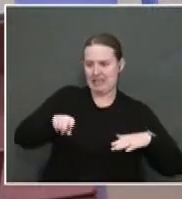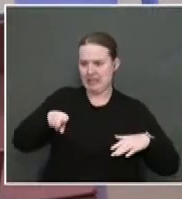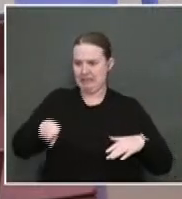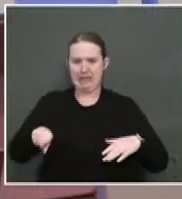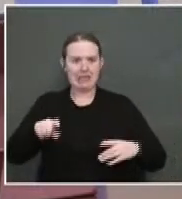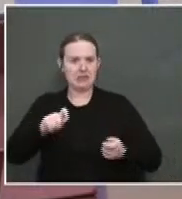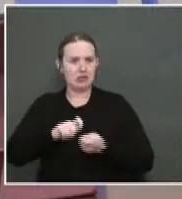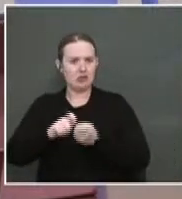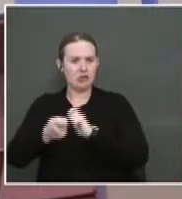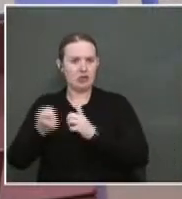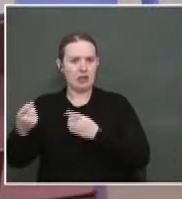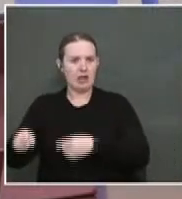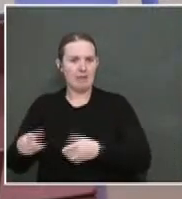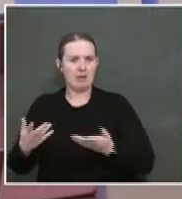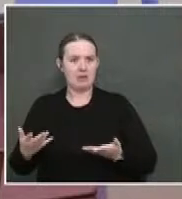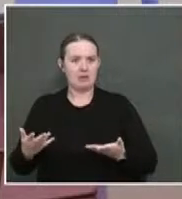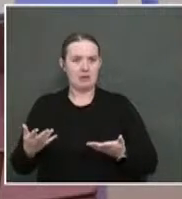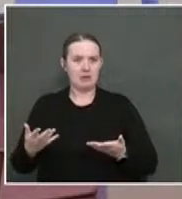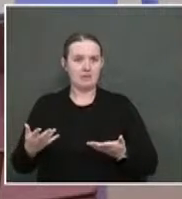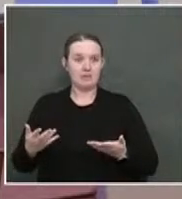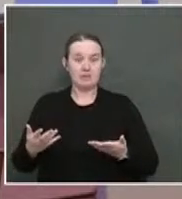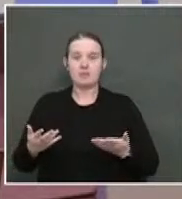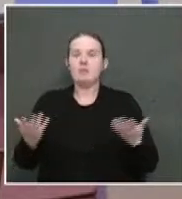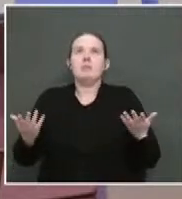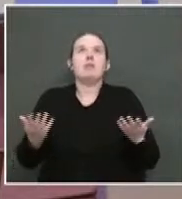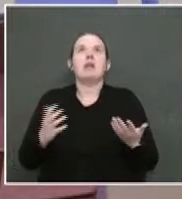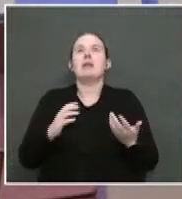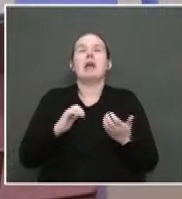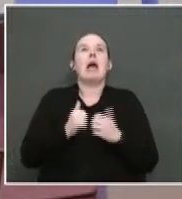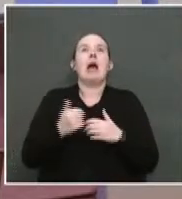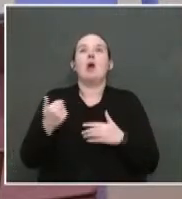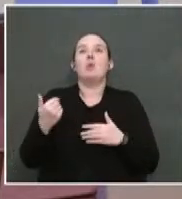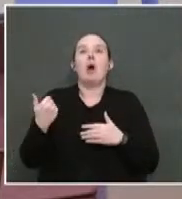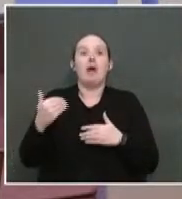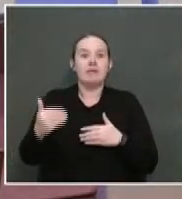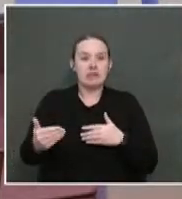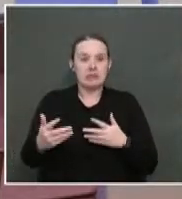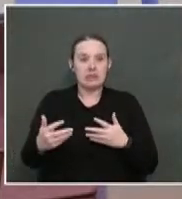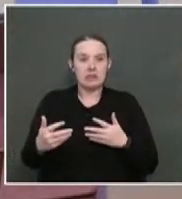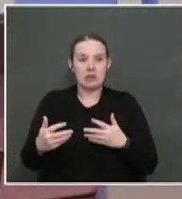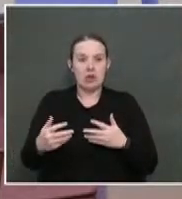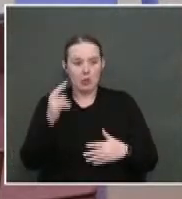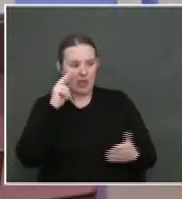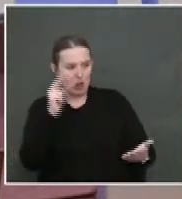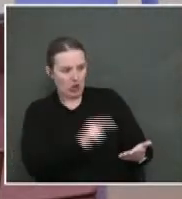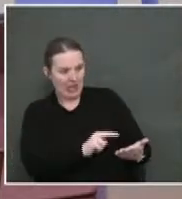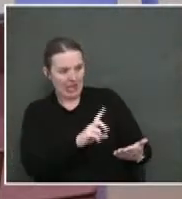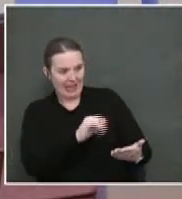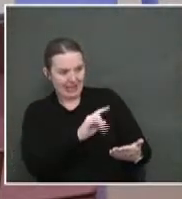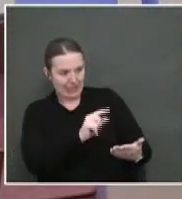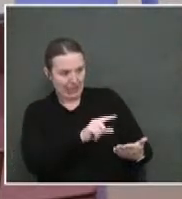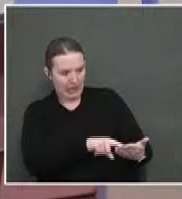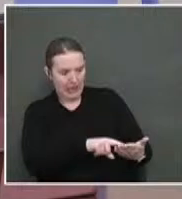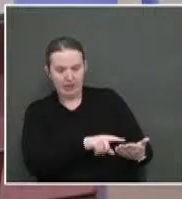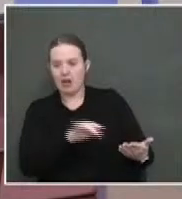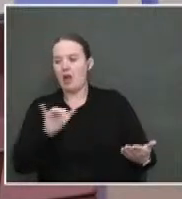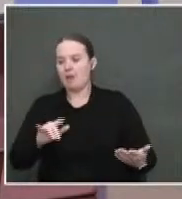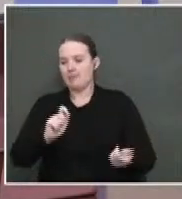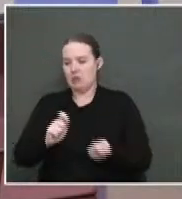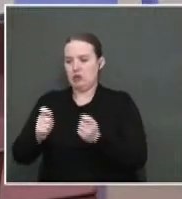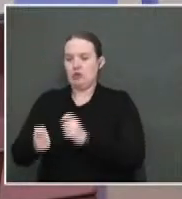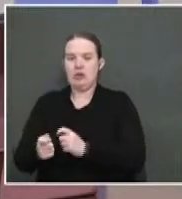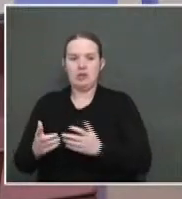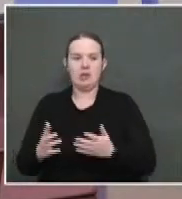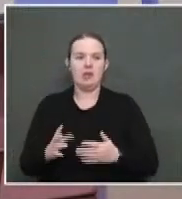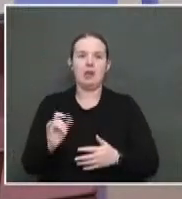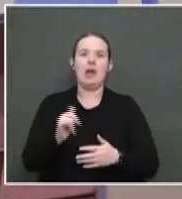of the changes that are being made. So is there any direct, like how often are these folks going back to look at it and make determinations based on, okay, we're going to